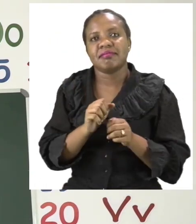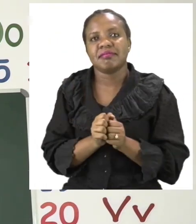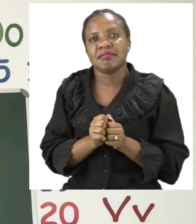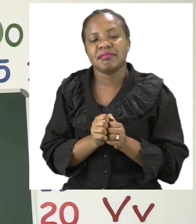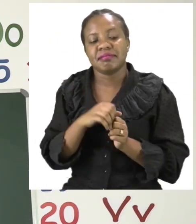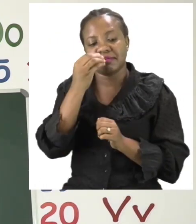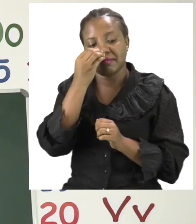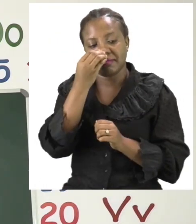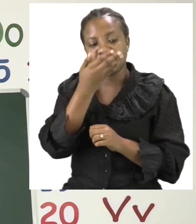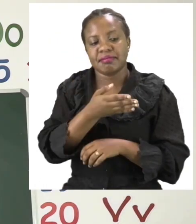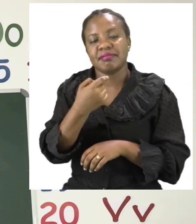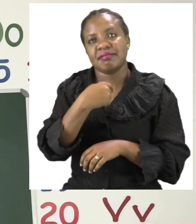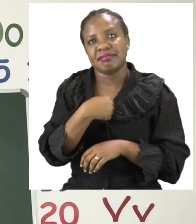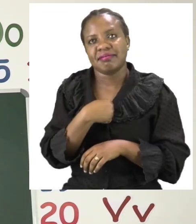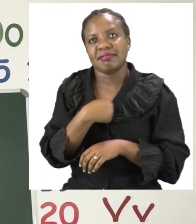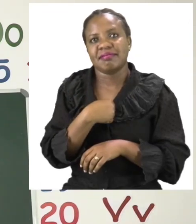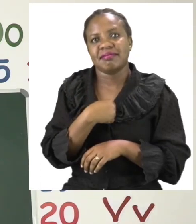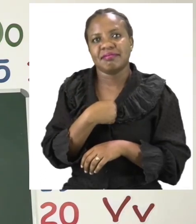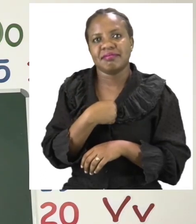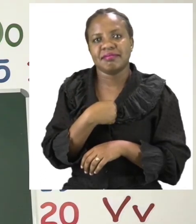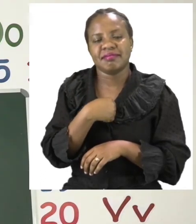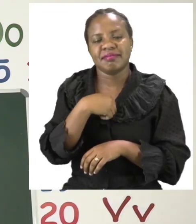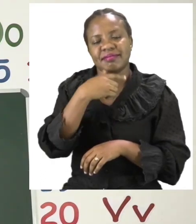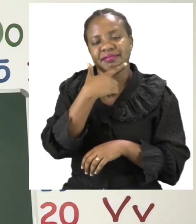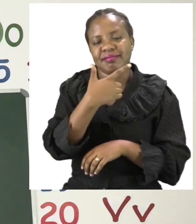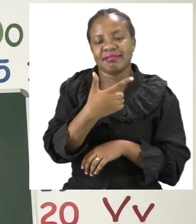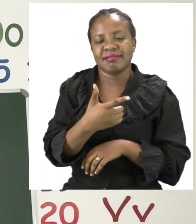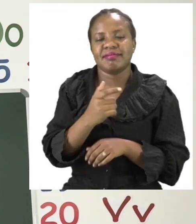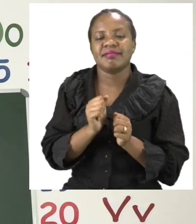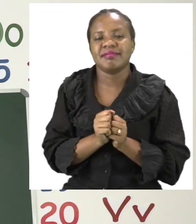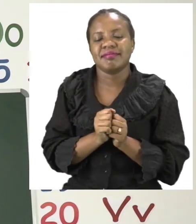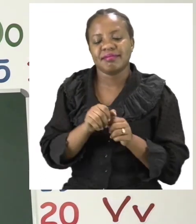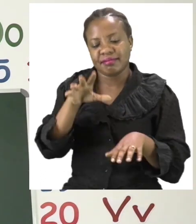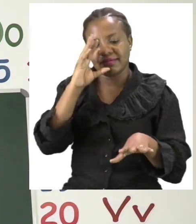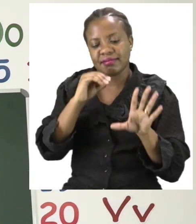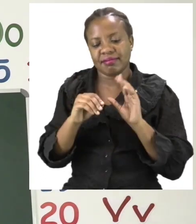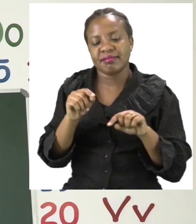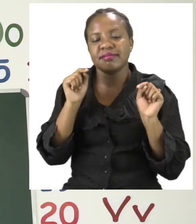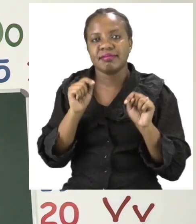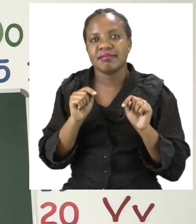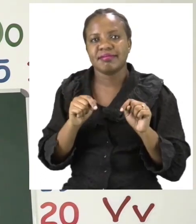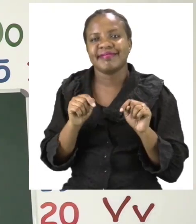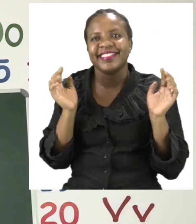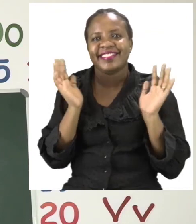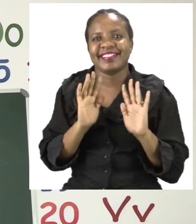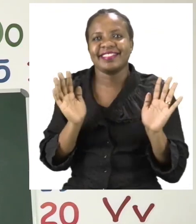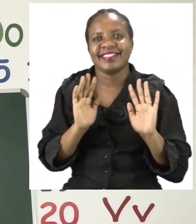from Zoshi and I, we would like to say thank you for joining us today